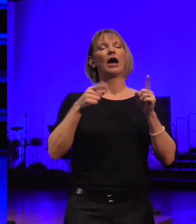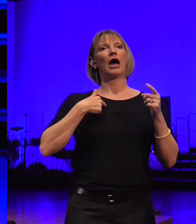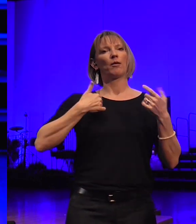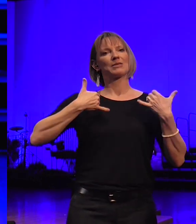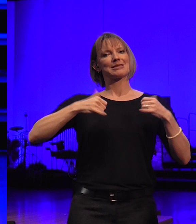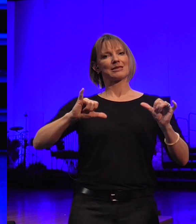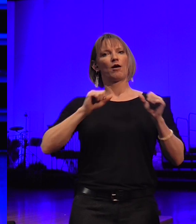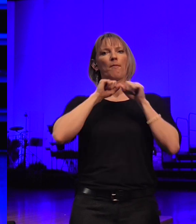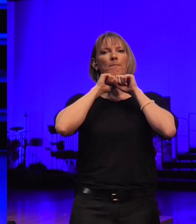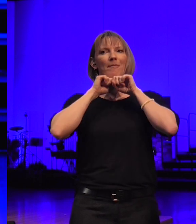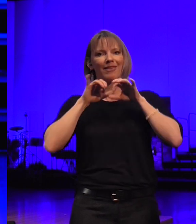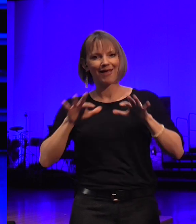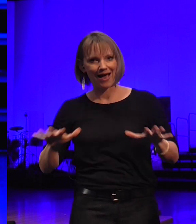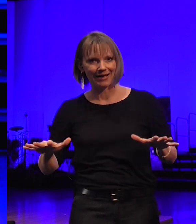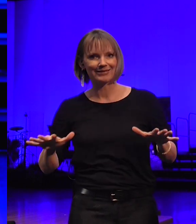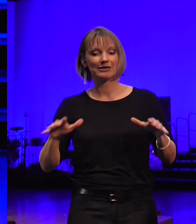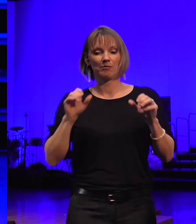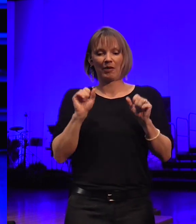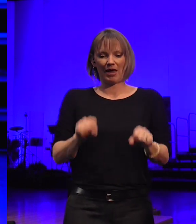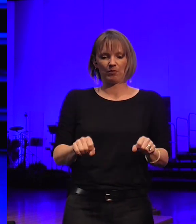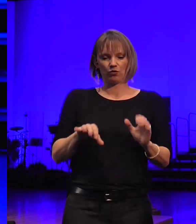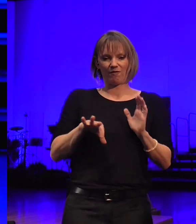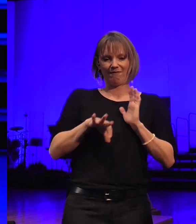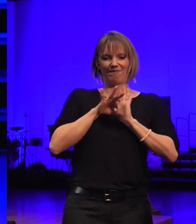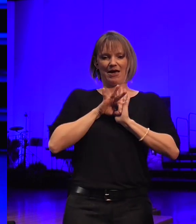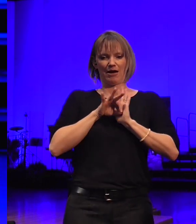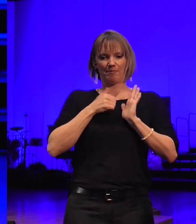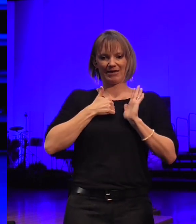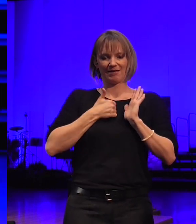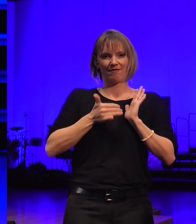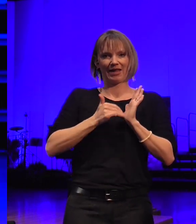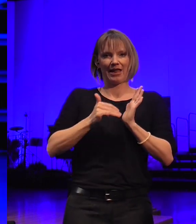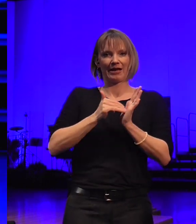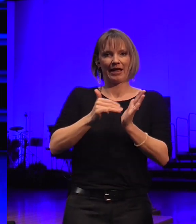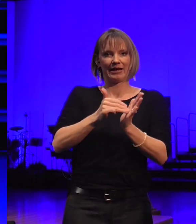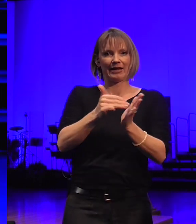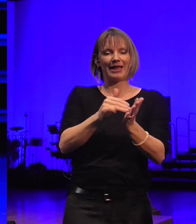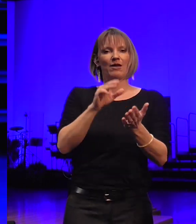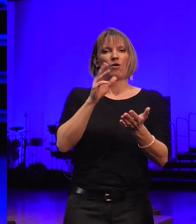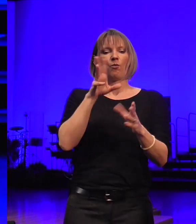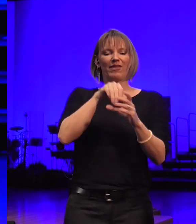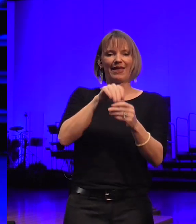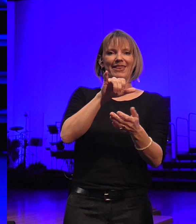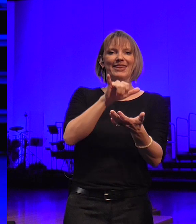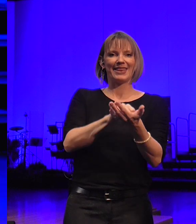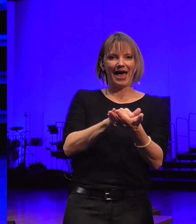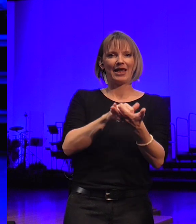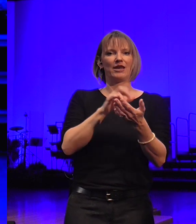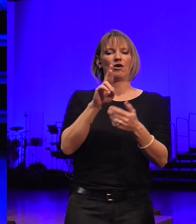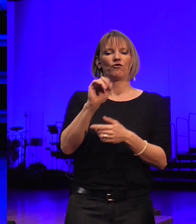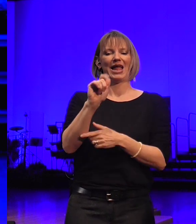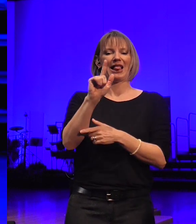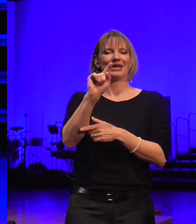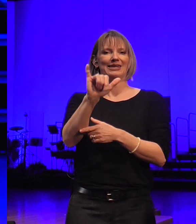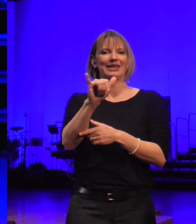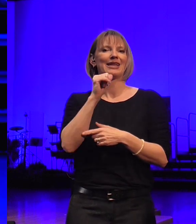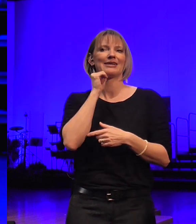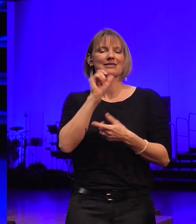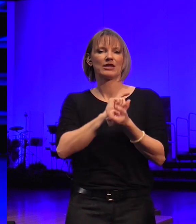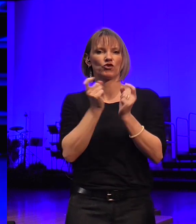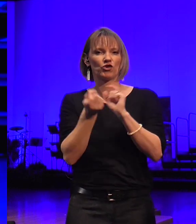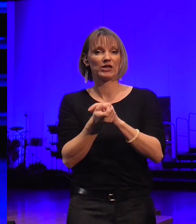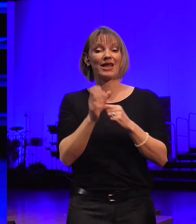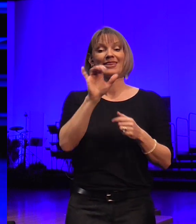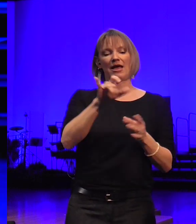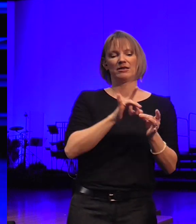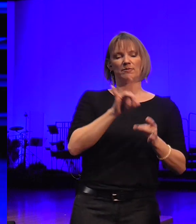so blessed to be able to find myself again and again in that changeless reality. And that's what spiritual living